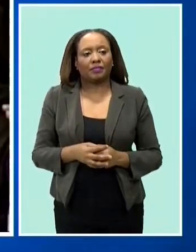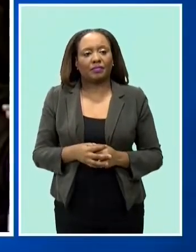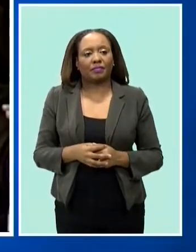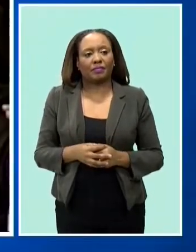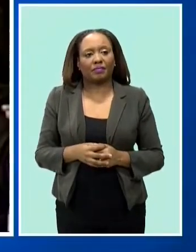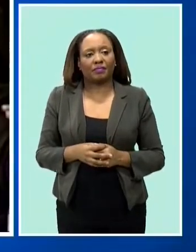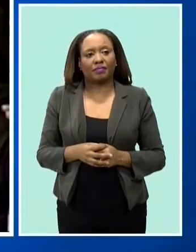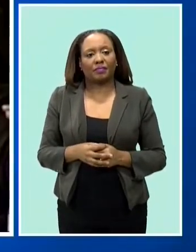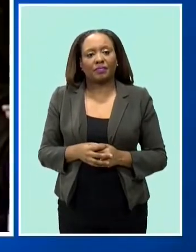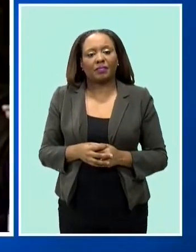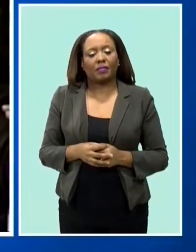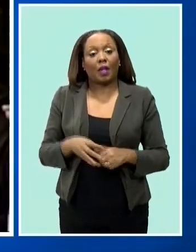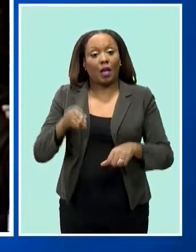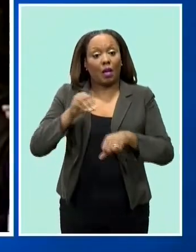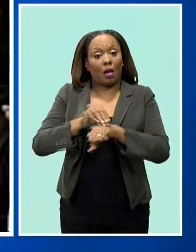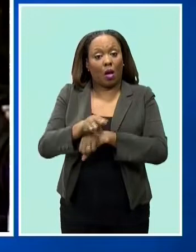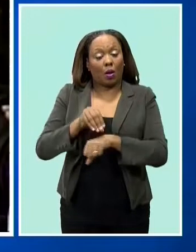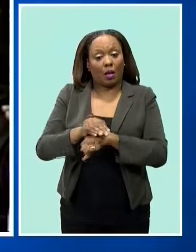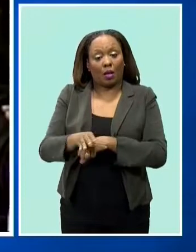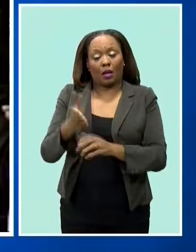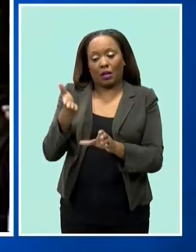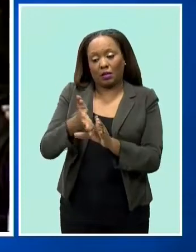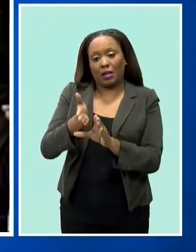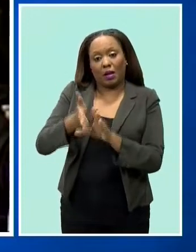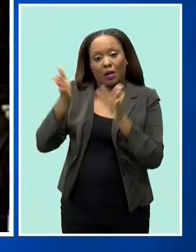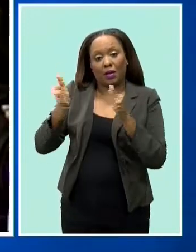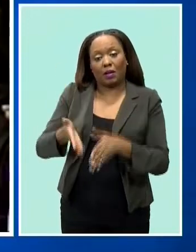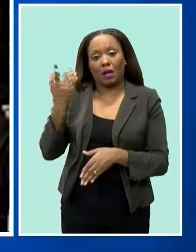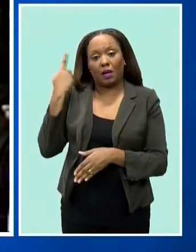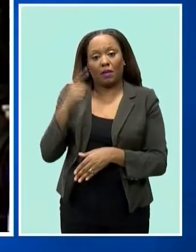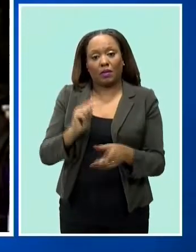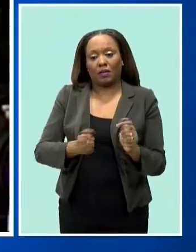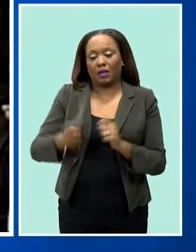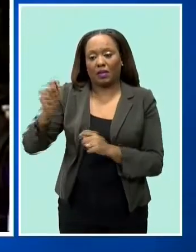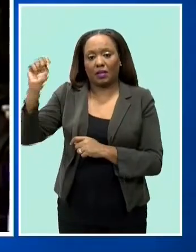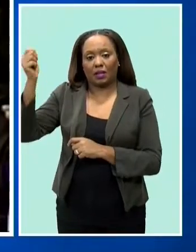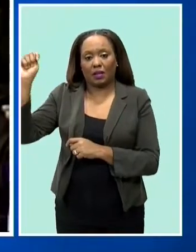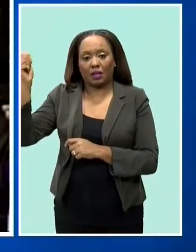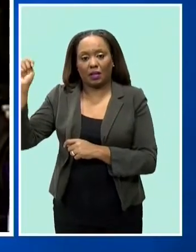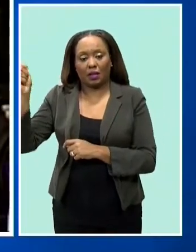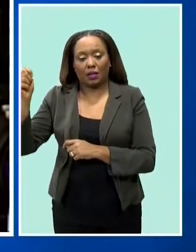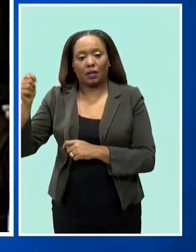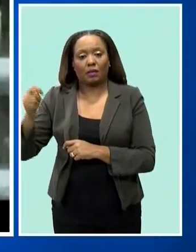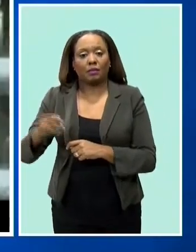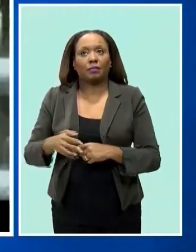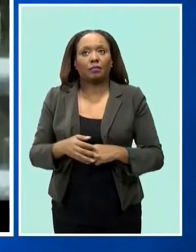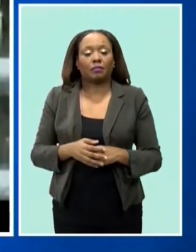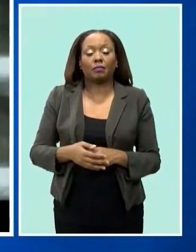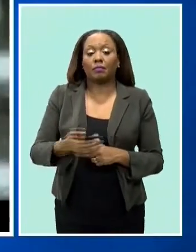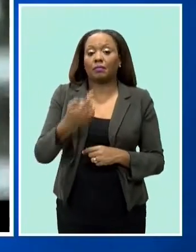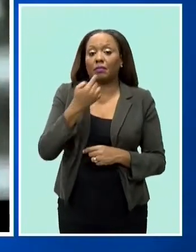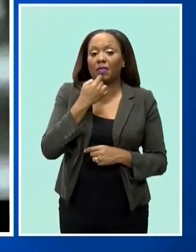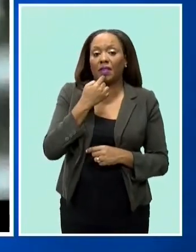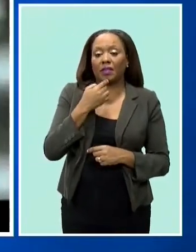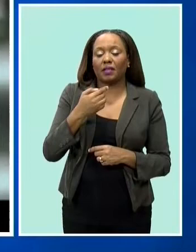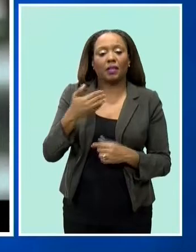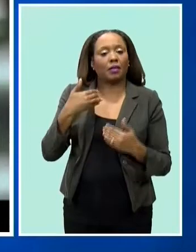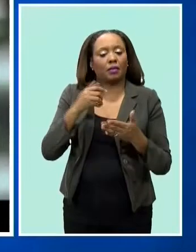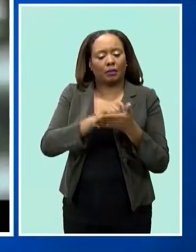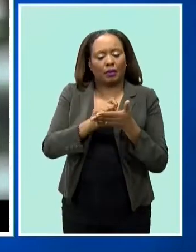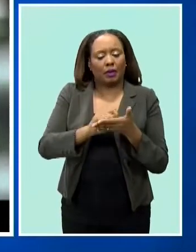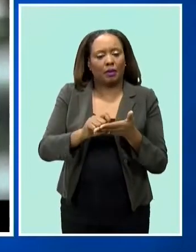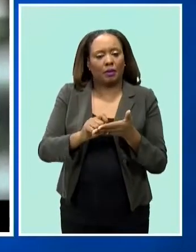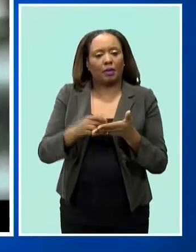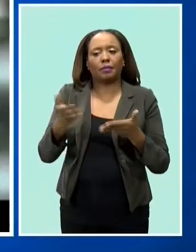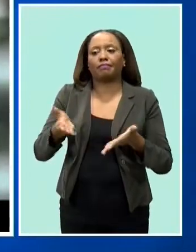Counseling psychologist of the Trinidad and Tobago Association of Psychologists, Dr. Anna Maria Mora, said she submitted a proposal for